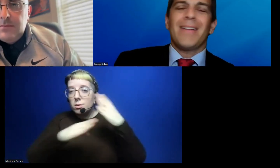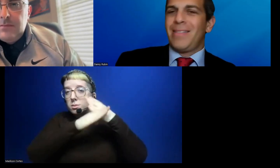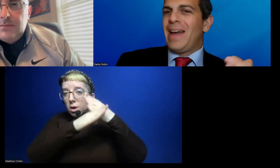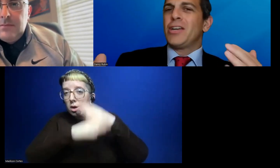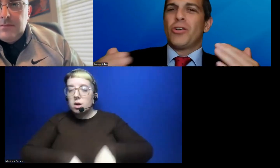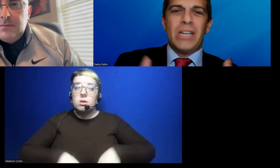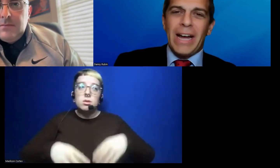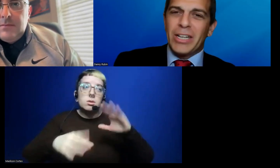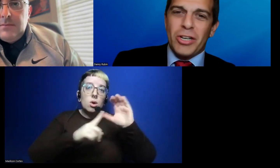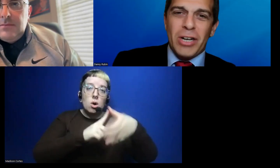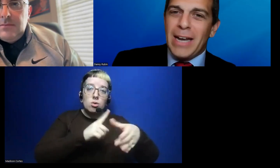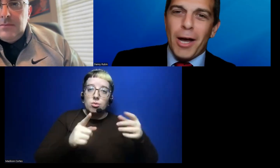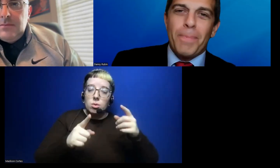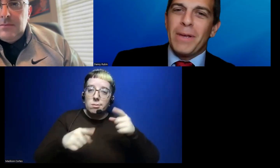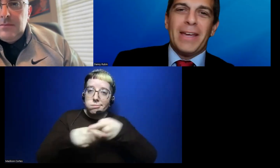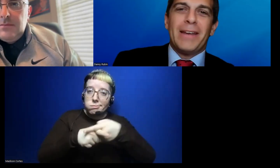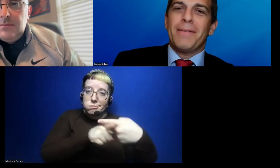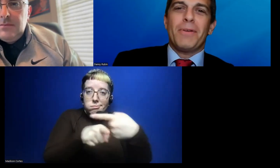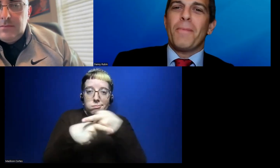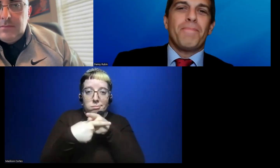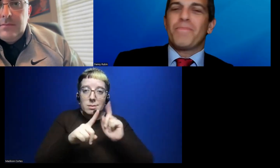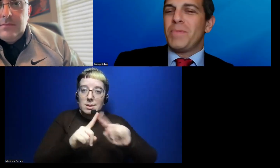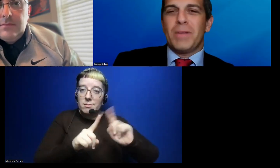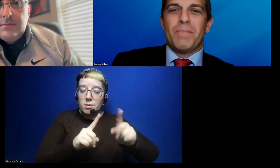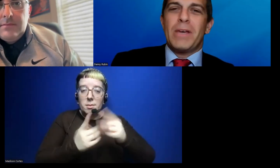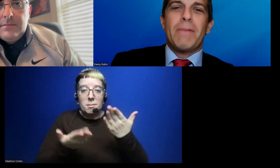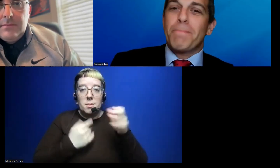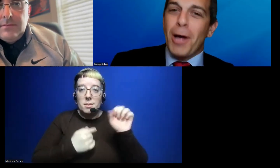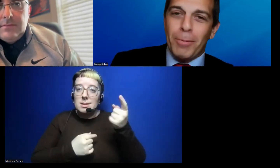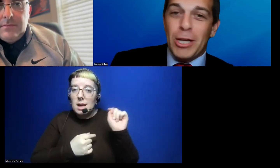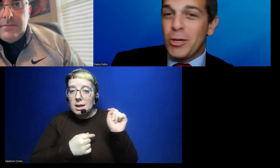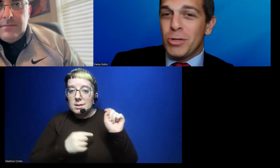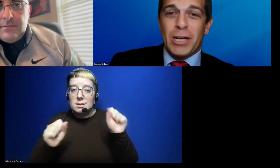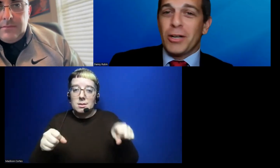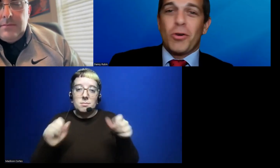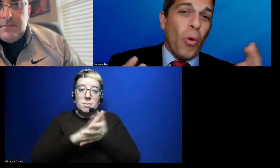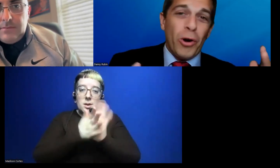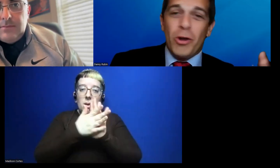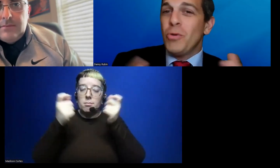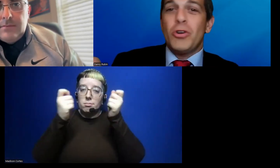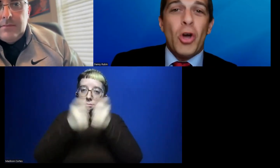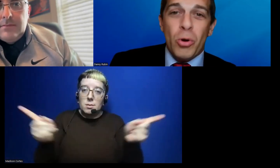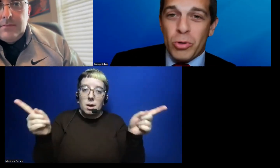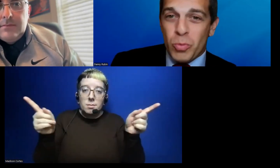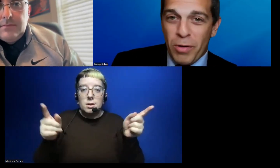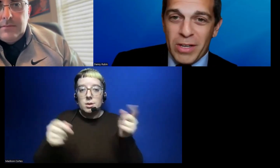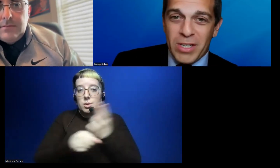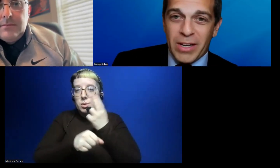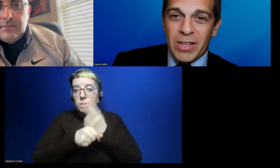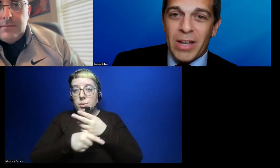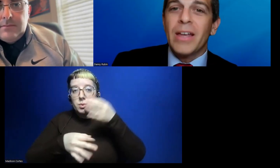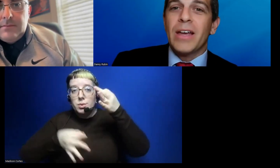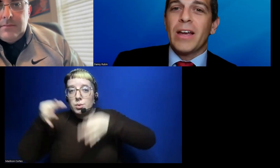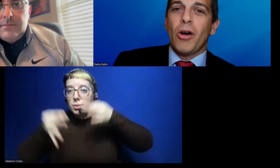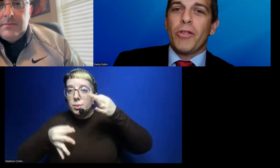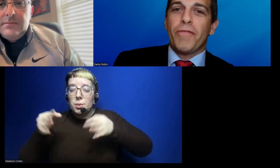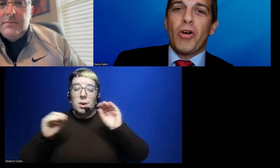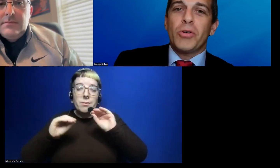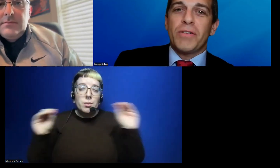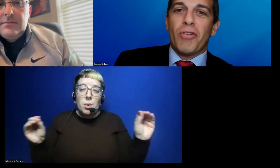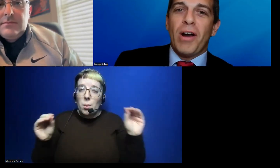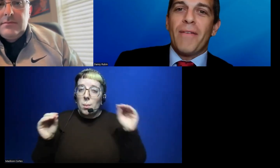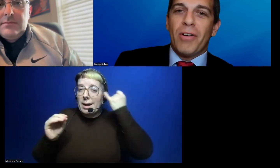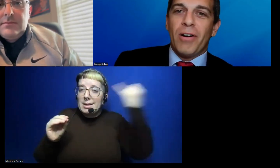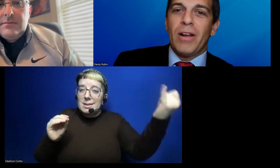differences, that your text could end up in, being made public, used in court. Who knows where these things can go?